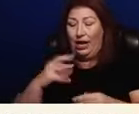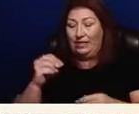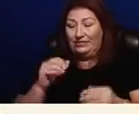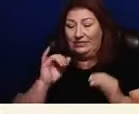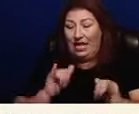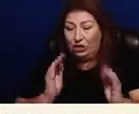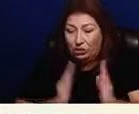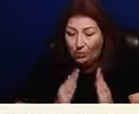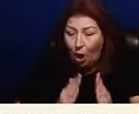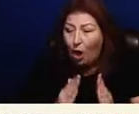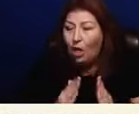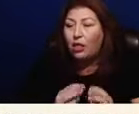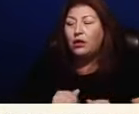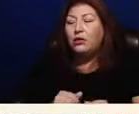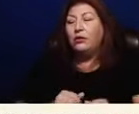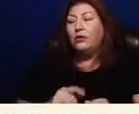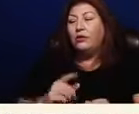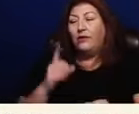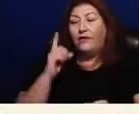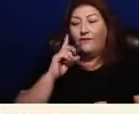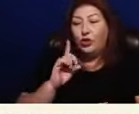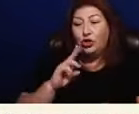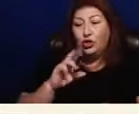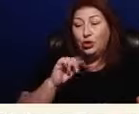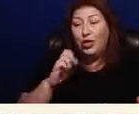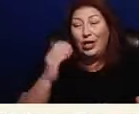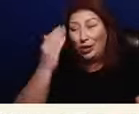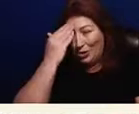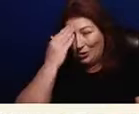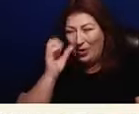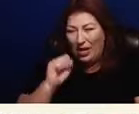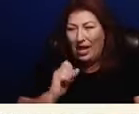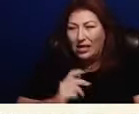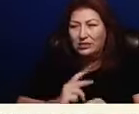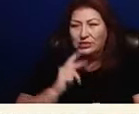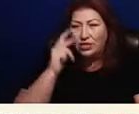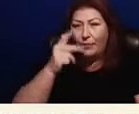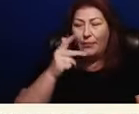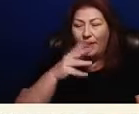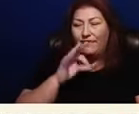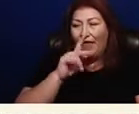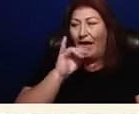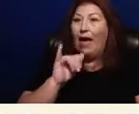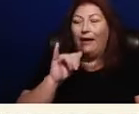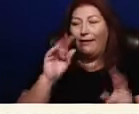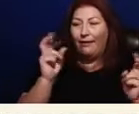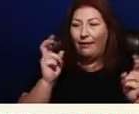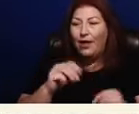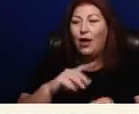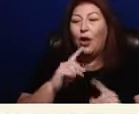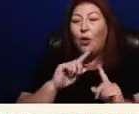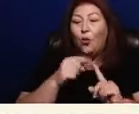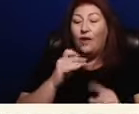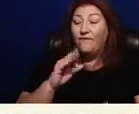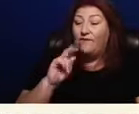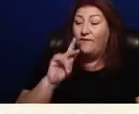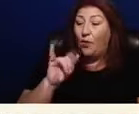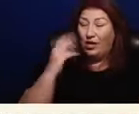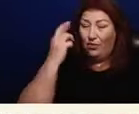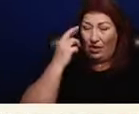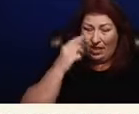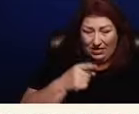know, so for Duke Kaboom, he knew that, like, wow, he could jump and he could fly, right? When Forky realized that, oh,